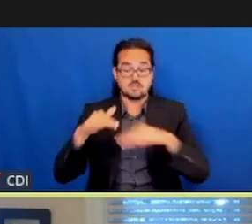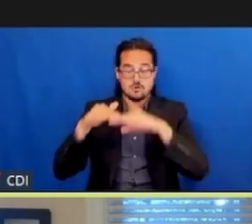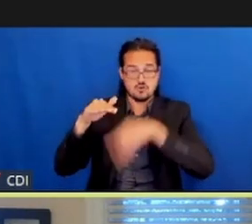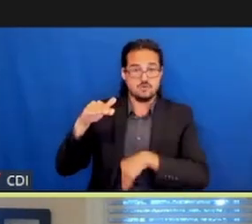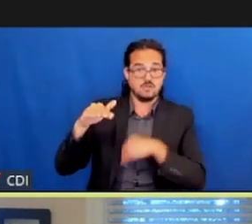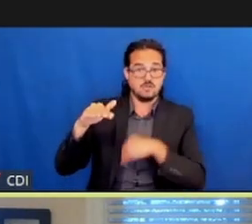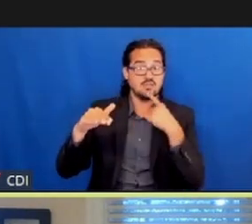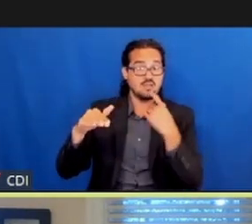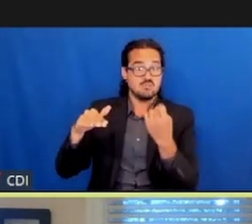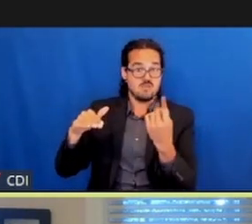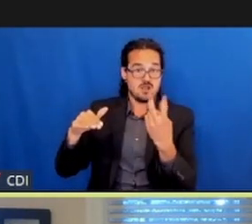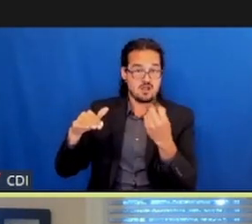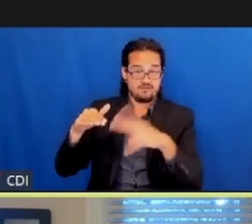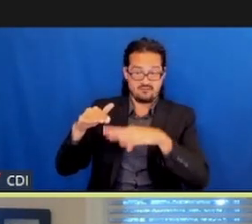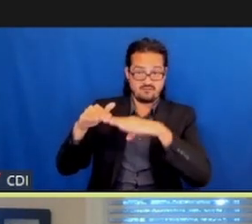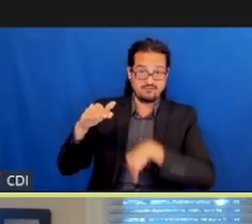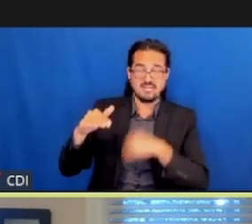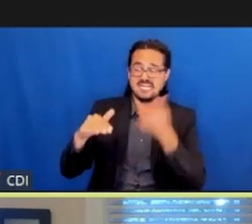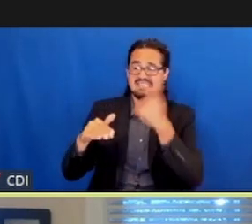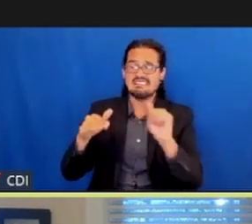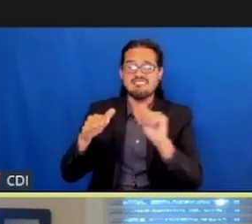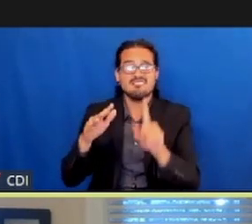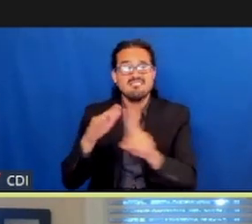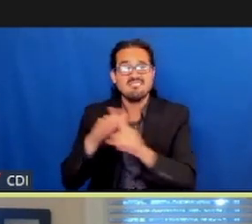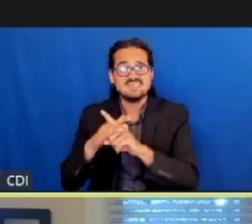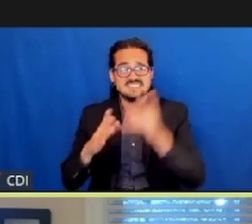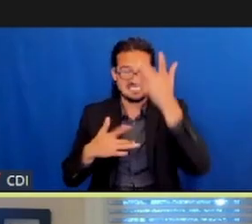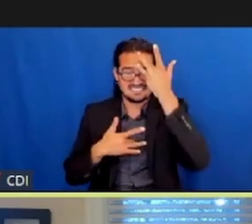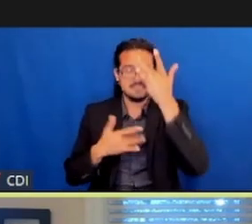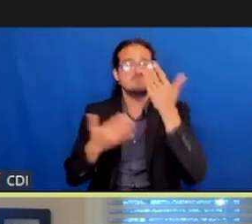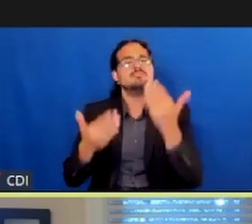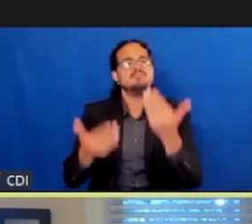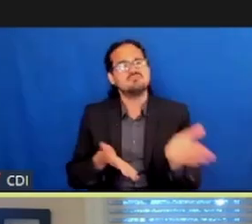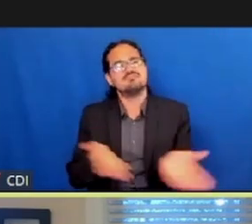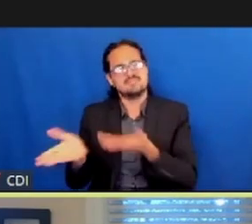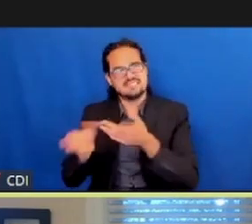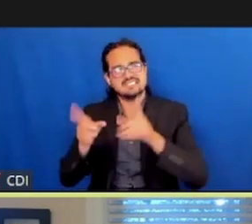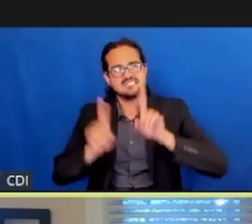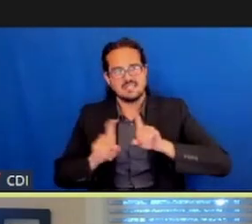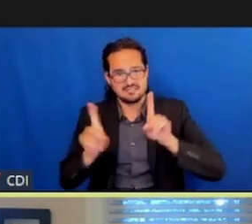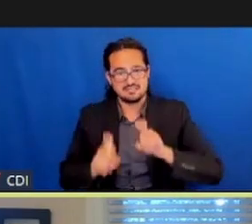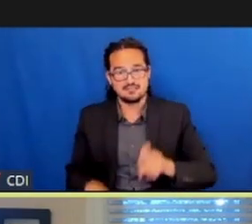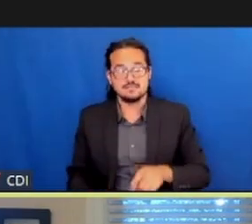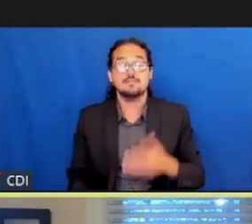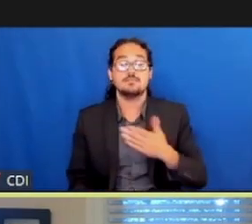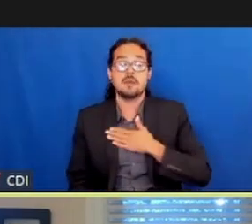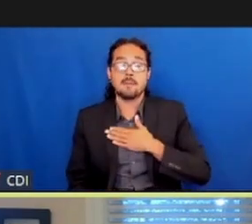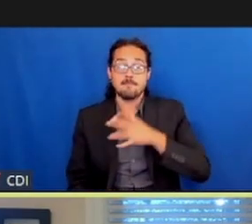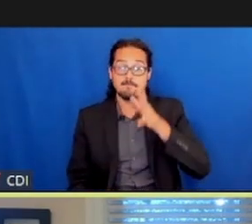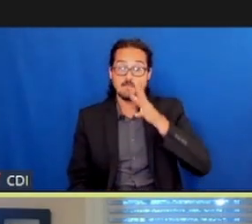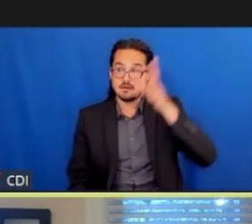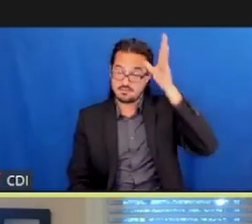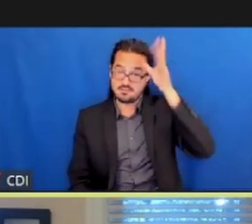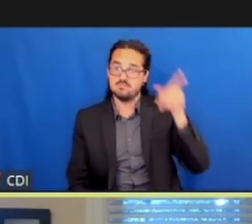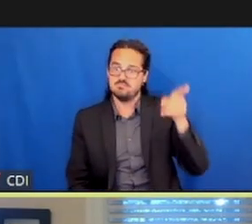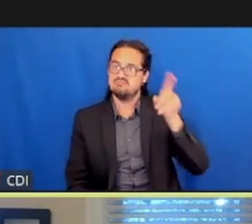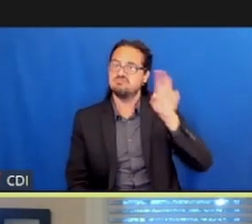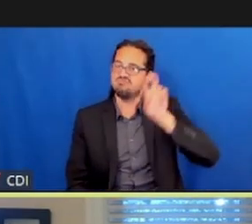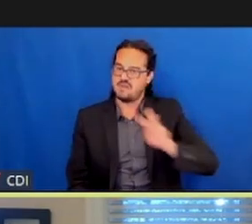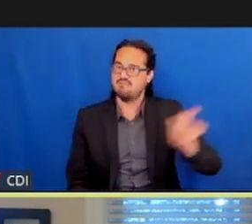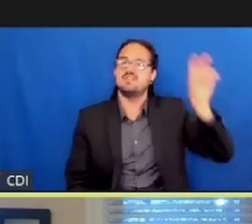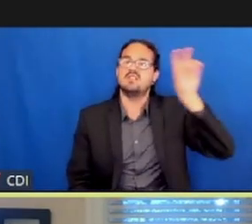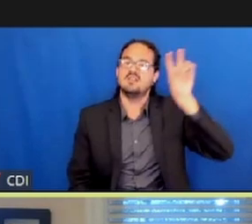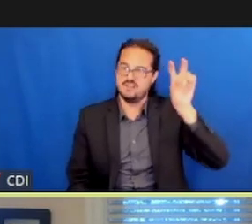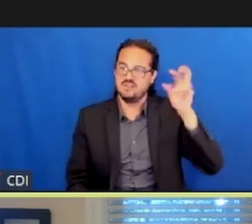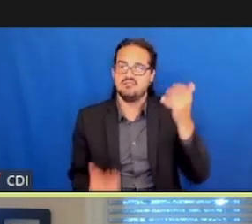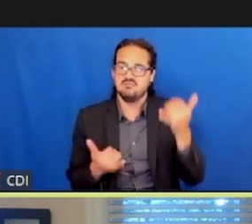any symptoms of COVID-19. My parents went away and traveled to Texas and were around people who were both vaccinated and unvaccinated, came back